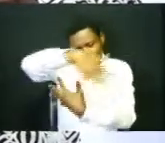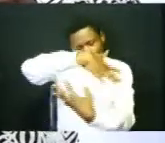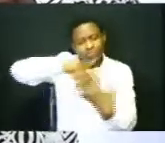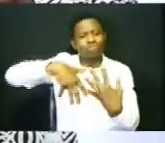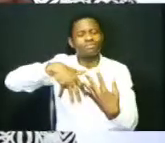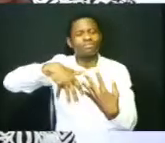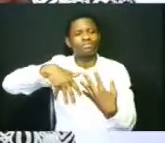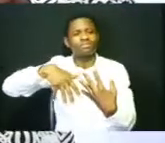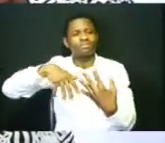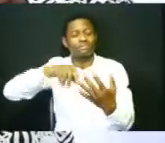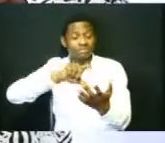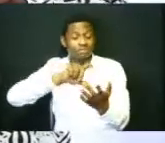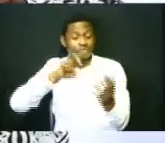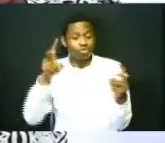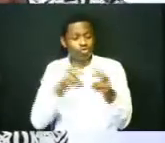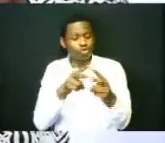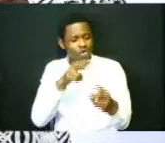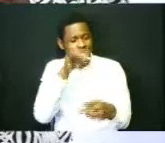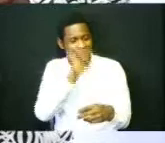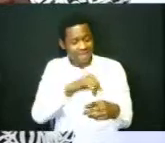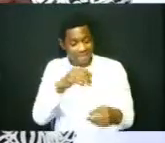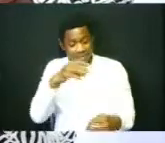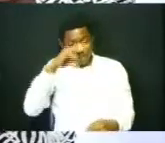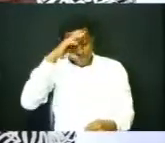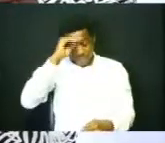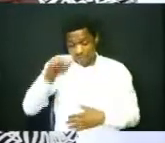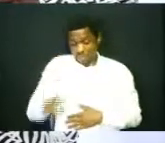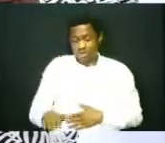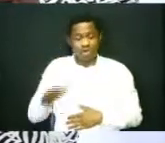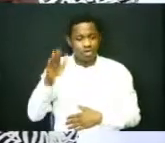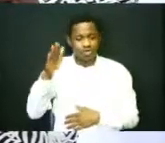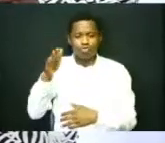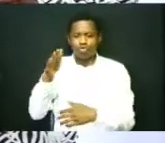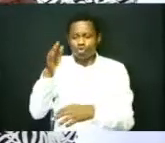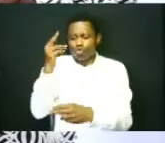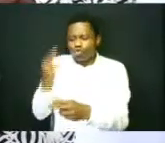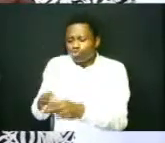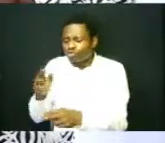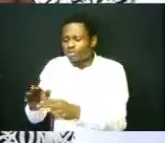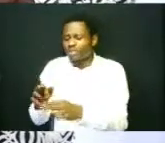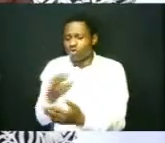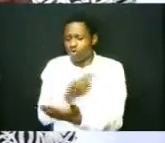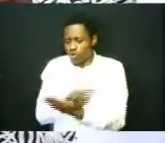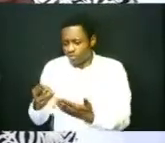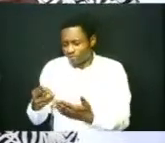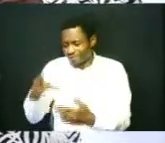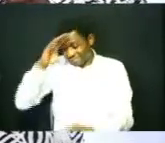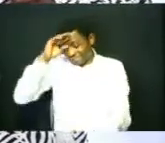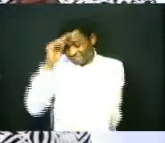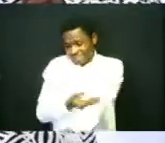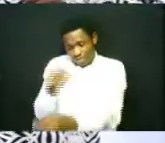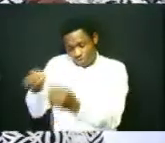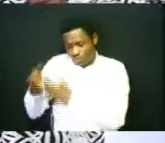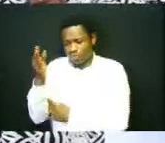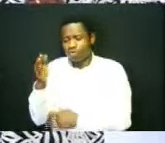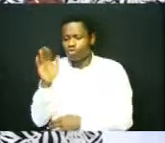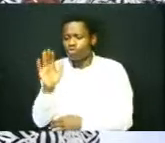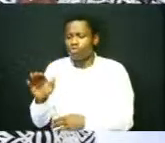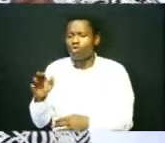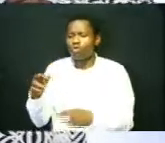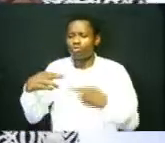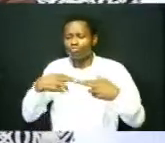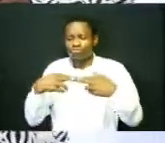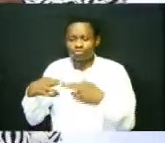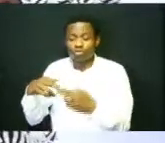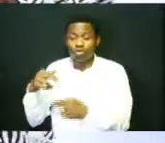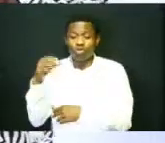Therefore, the child to be born will be called Holy, the Son of God. And behold, your relative Elizabeth is in her old